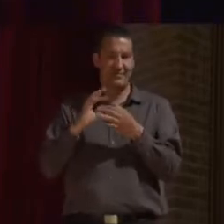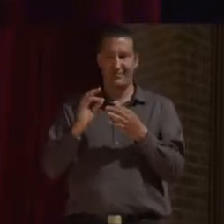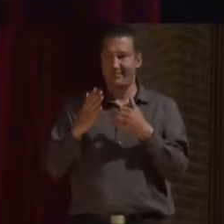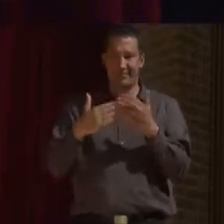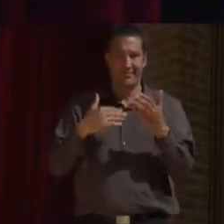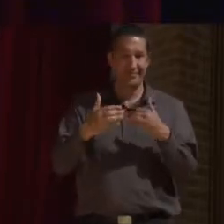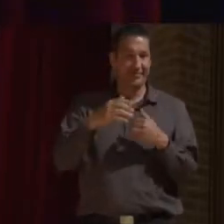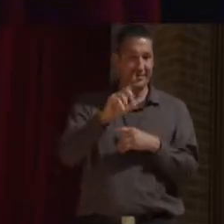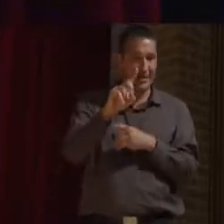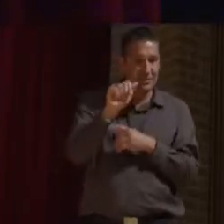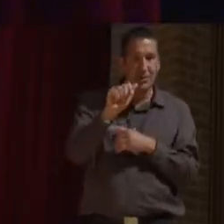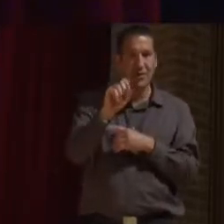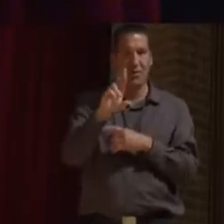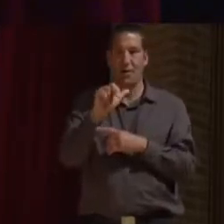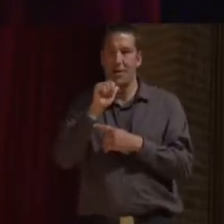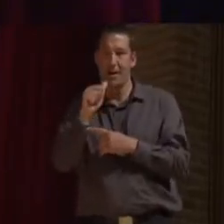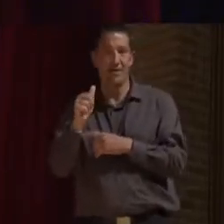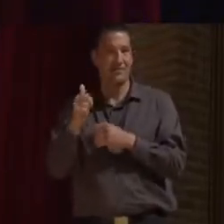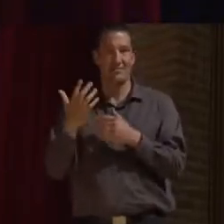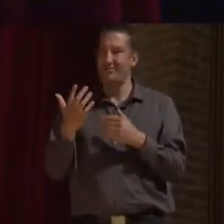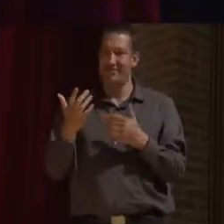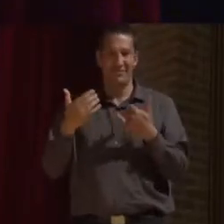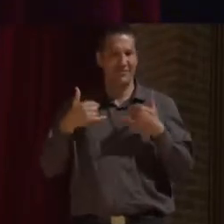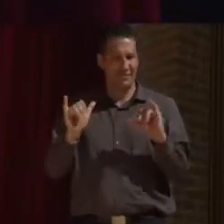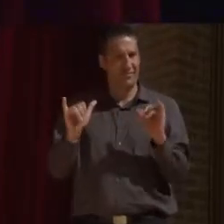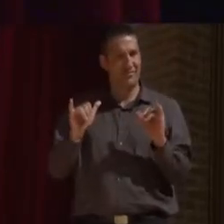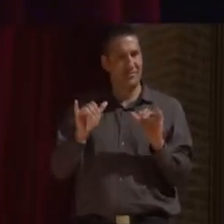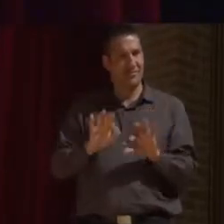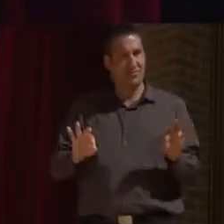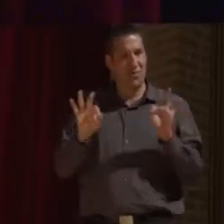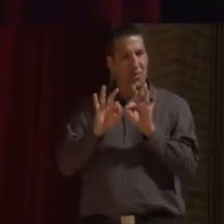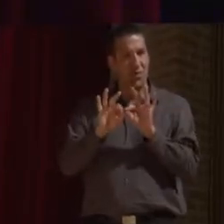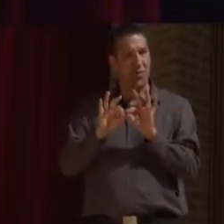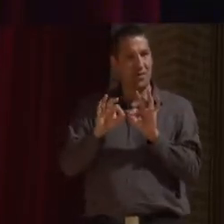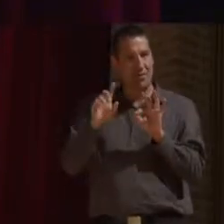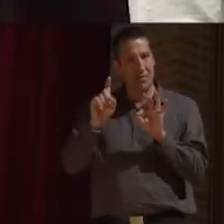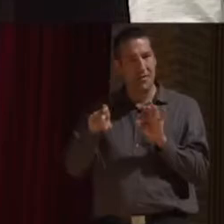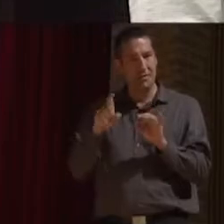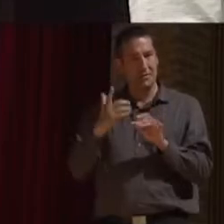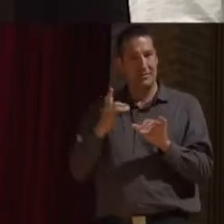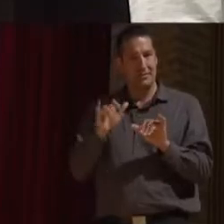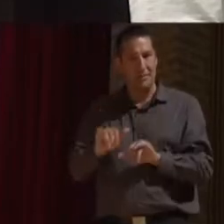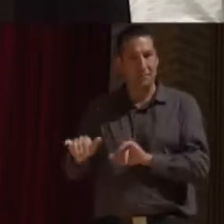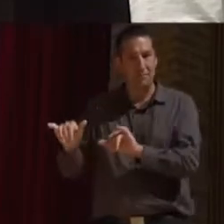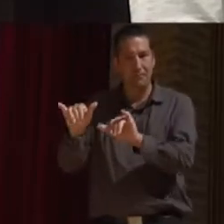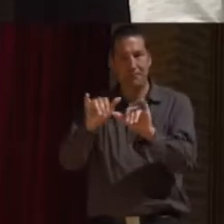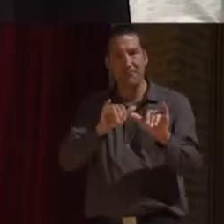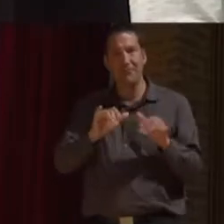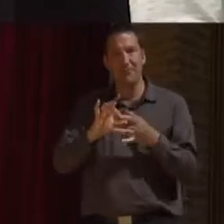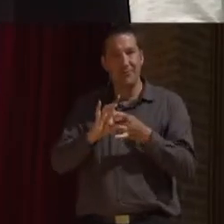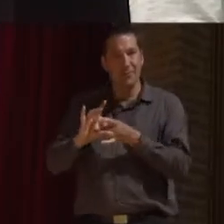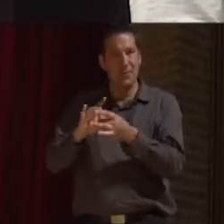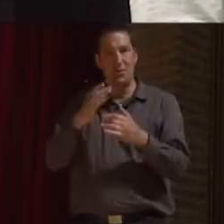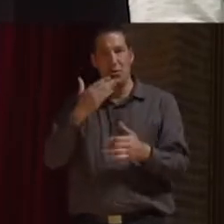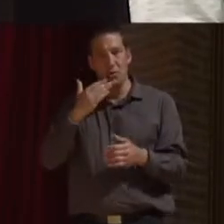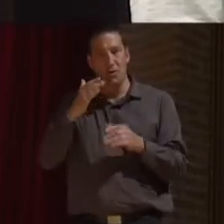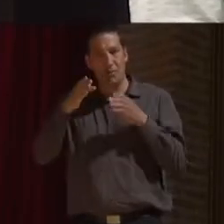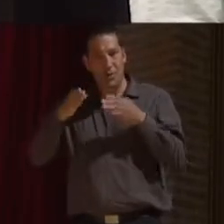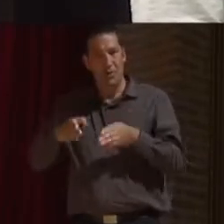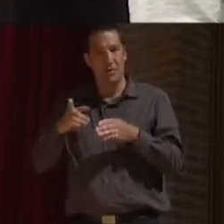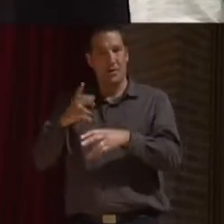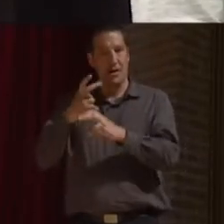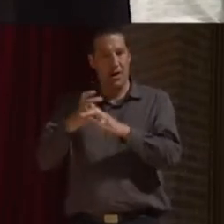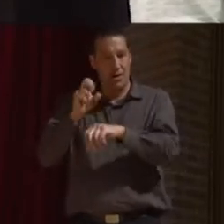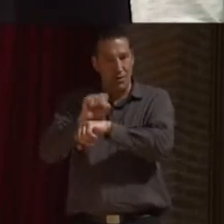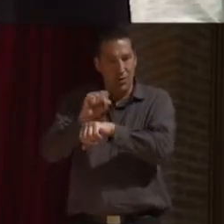with disability or not, I think, you want people kind of in the same vein to be good people and hardworking.